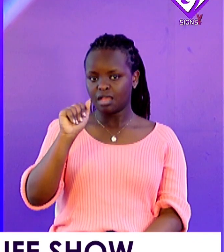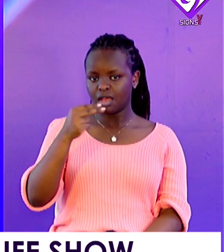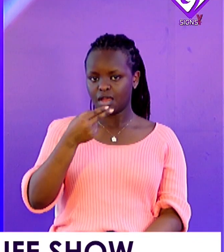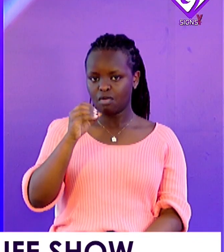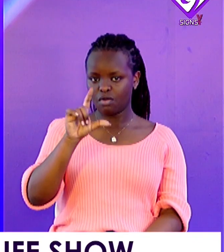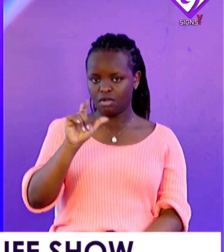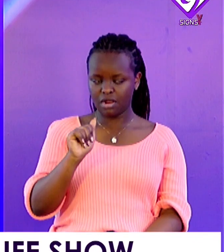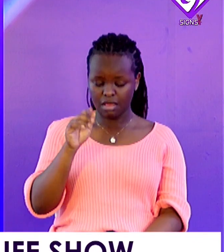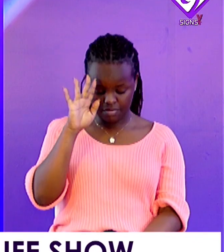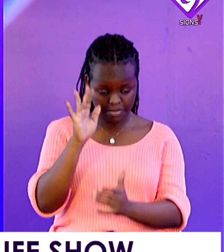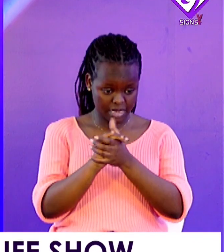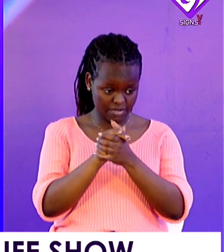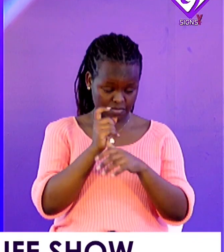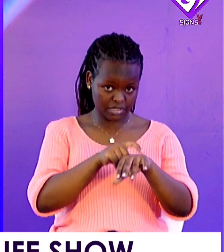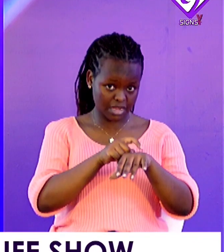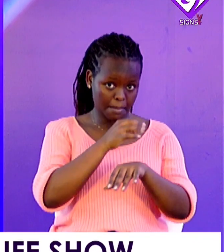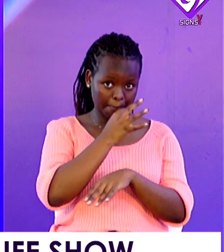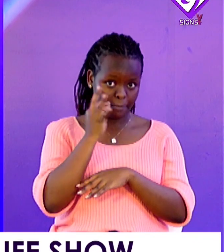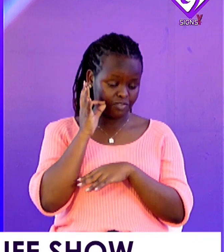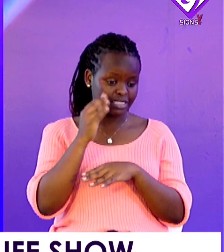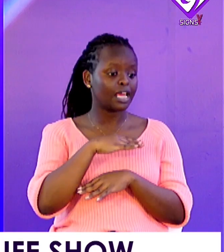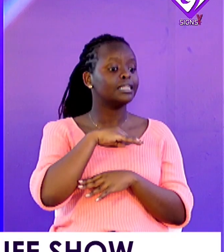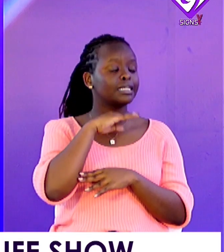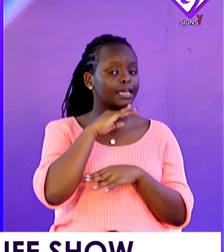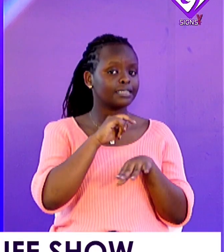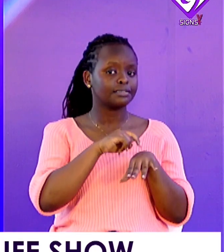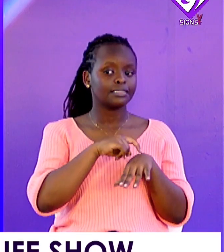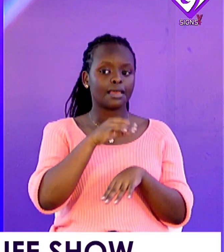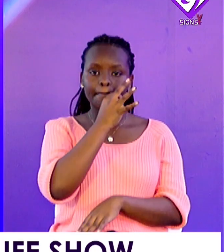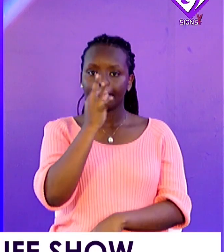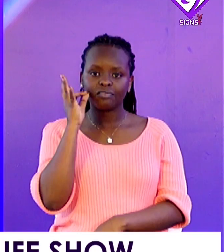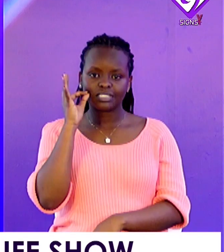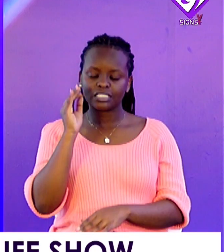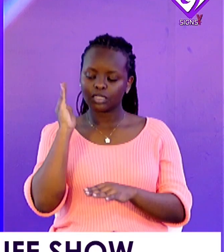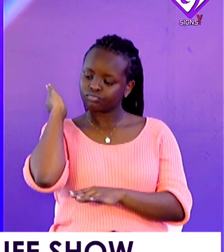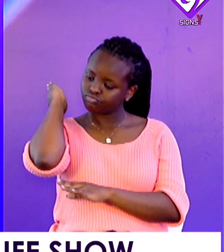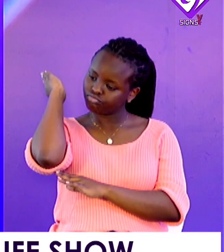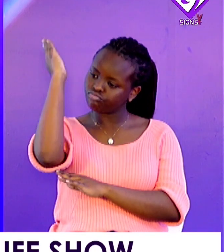believed that when you fast and you die in the process of fasting, you go straight to heaven.